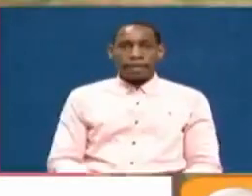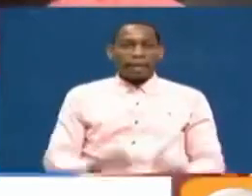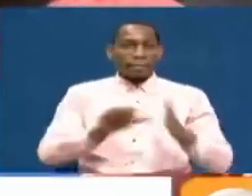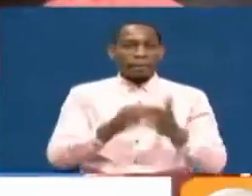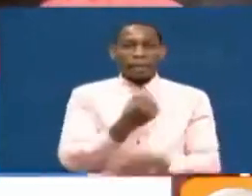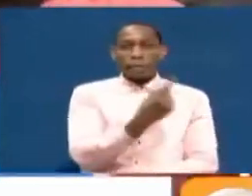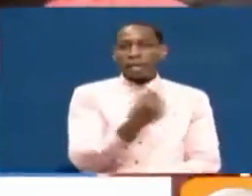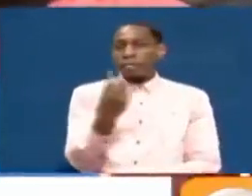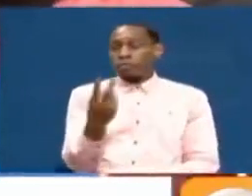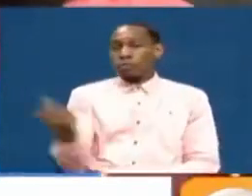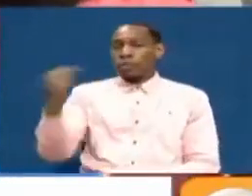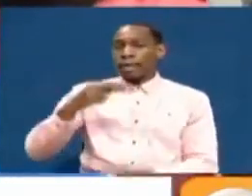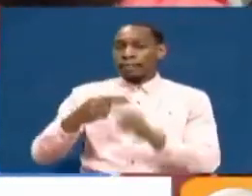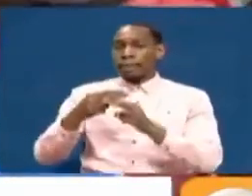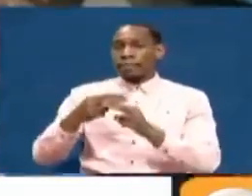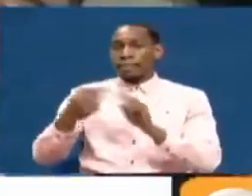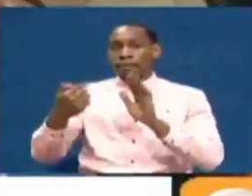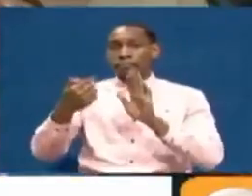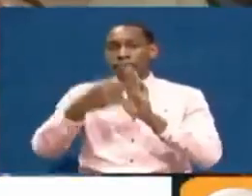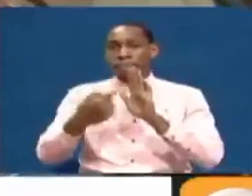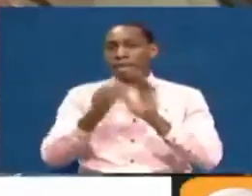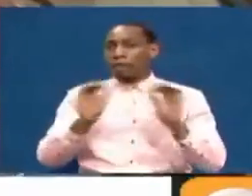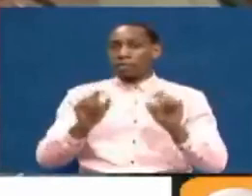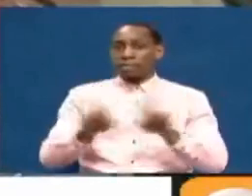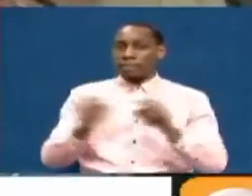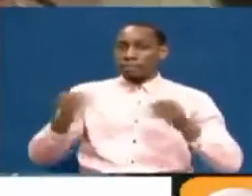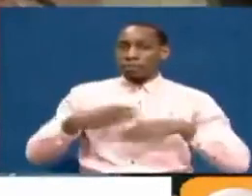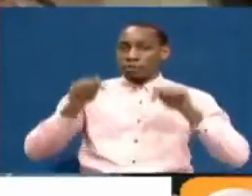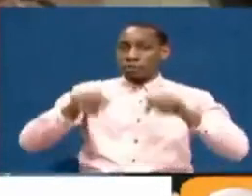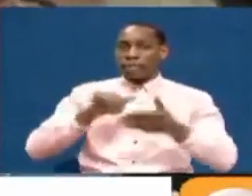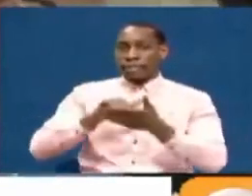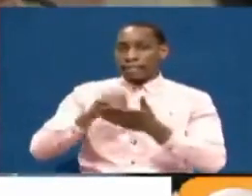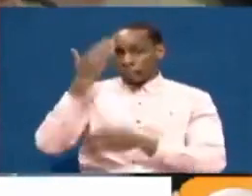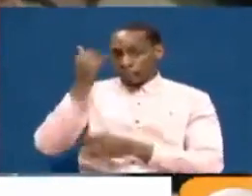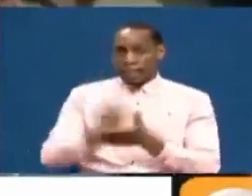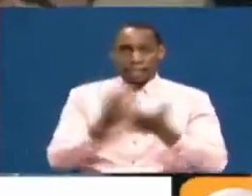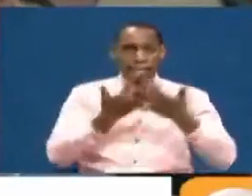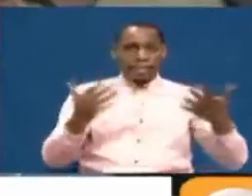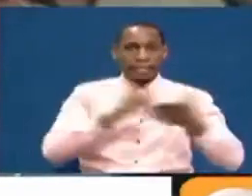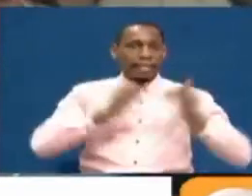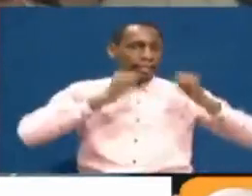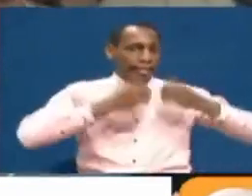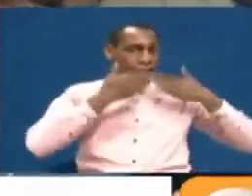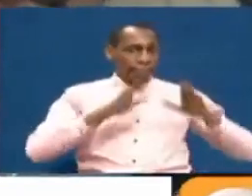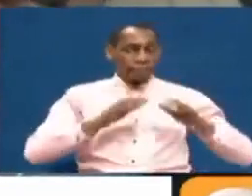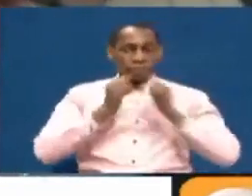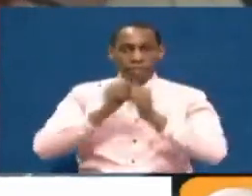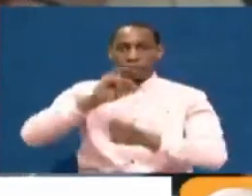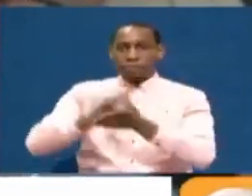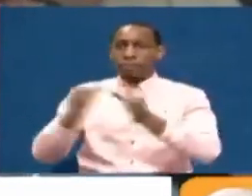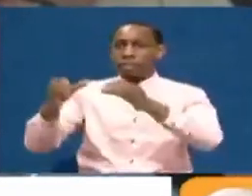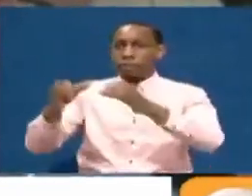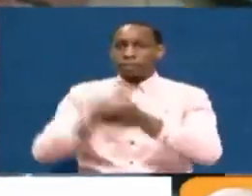moja mbili. Nilikuja, jina yangu ikakosekana. Na tumeshangaa siku ya leo maana ile mambo tumekubaliana na Jubilee